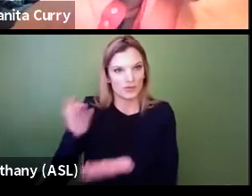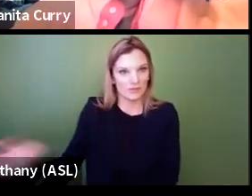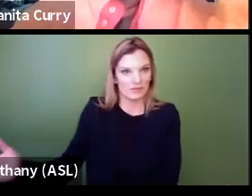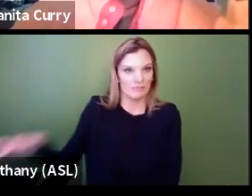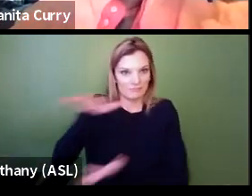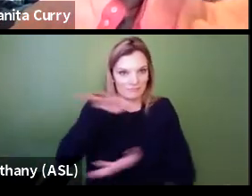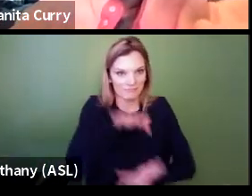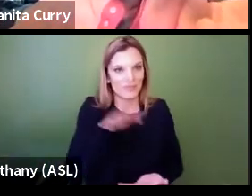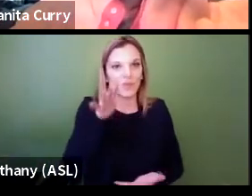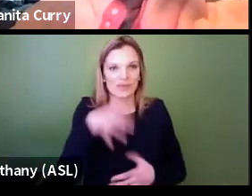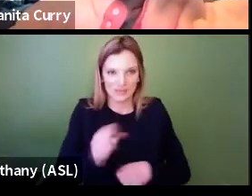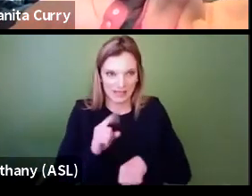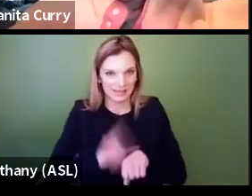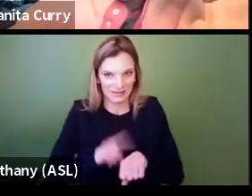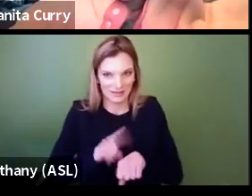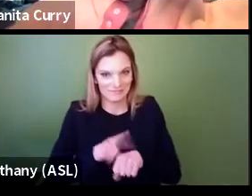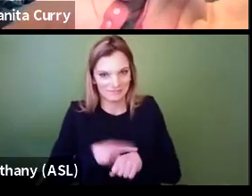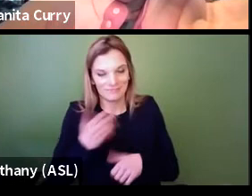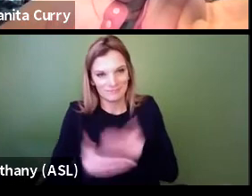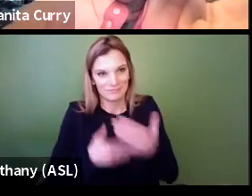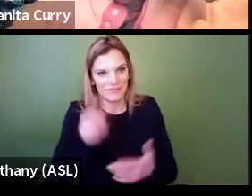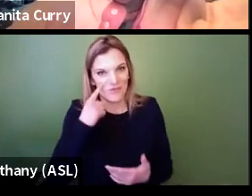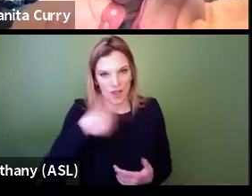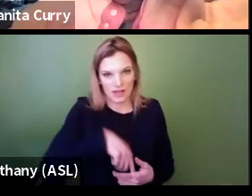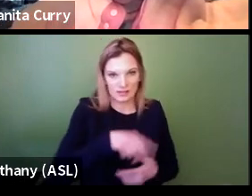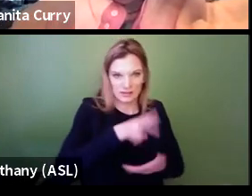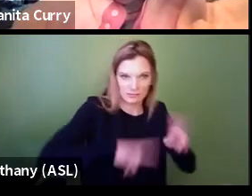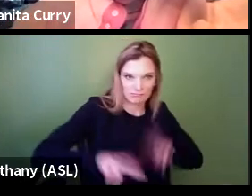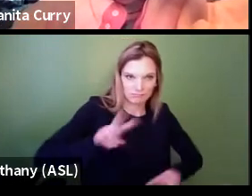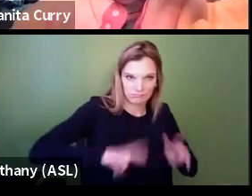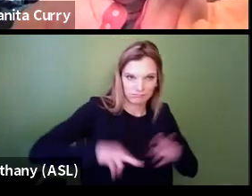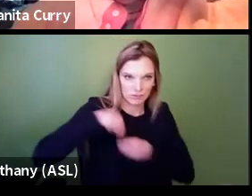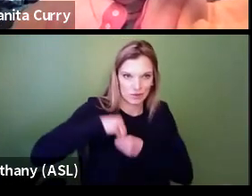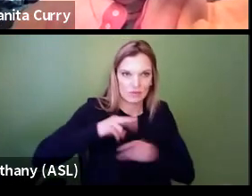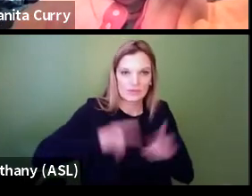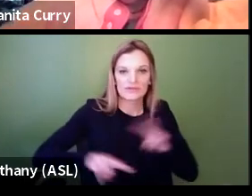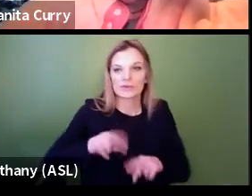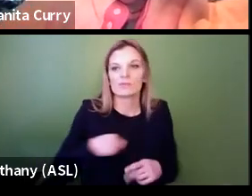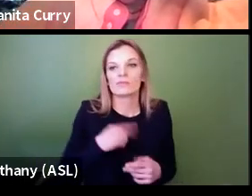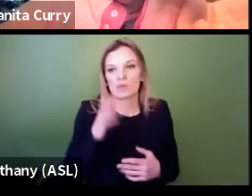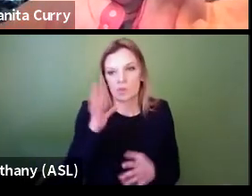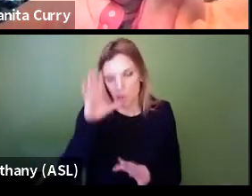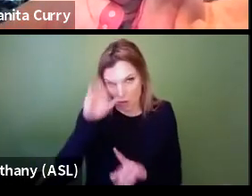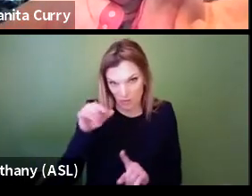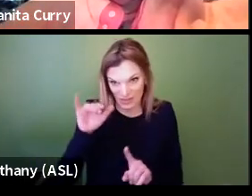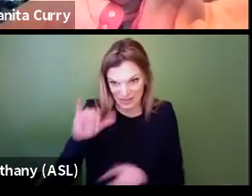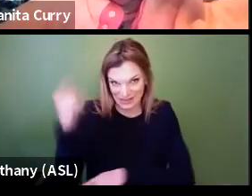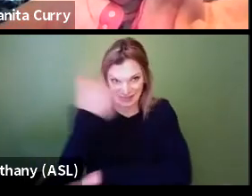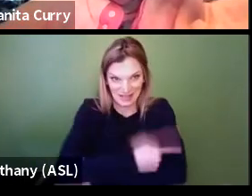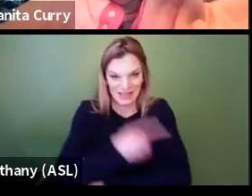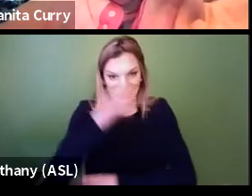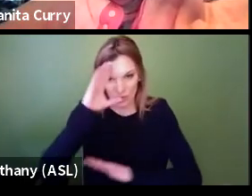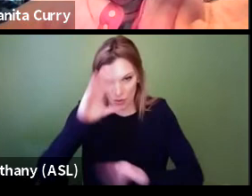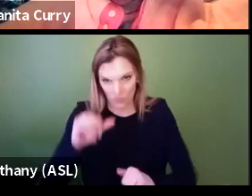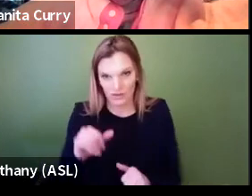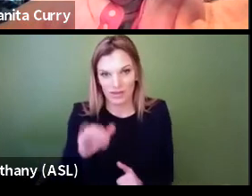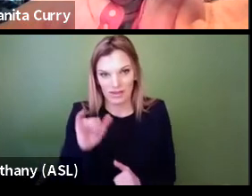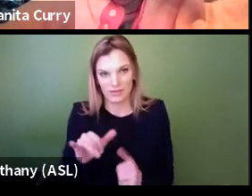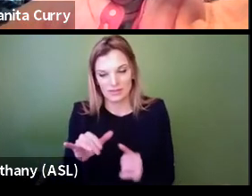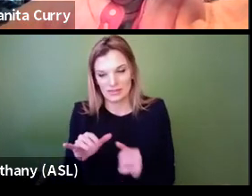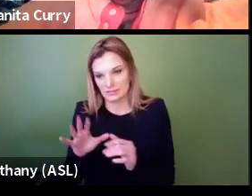longer possibly for internal review. So we're going to target for these dates, try to get those subcommittee